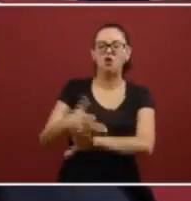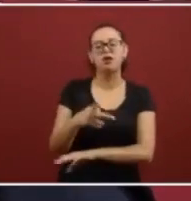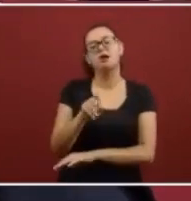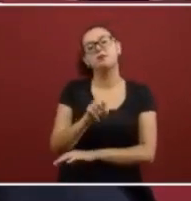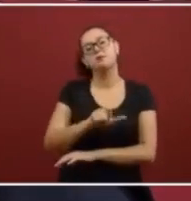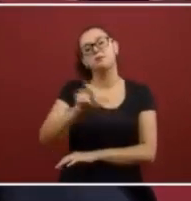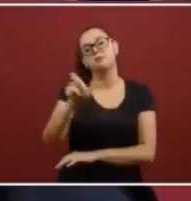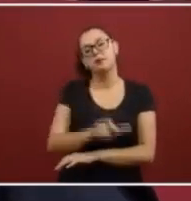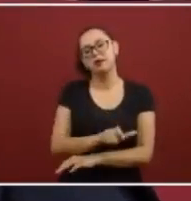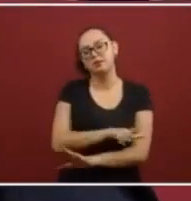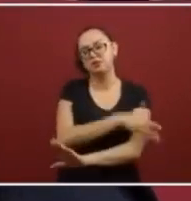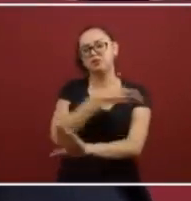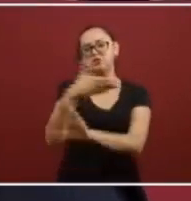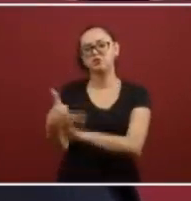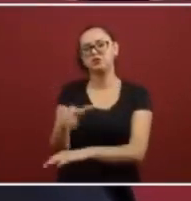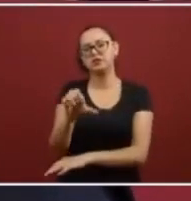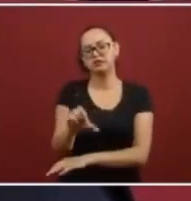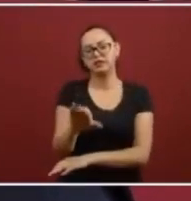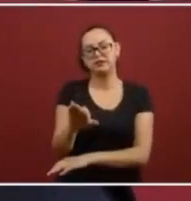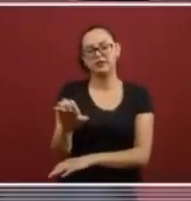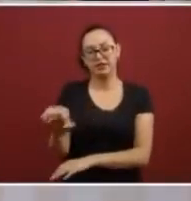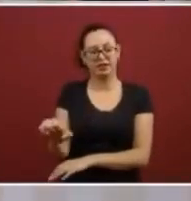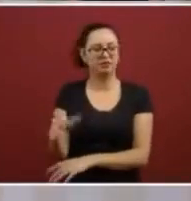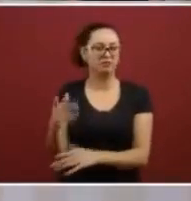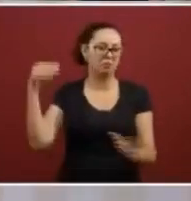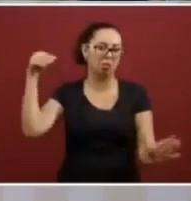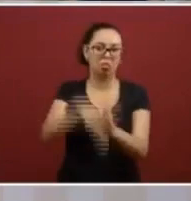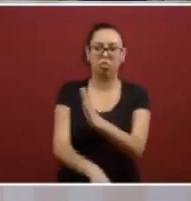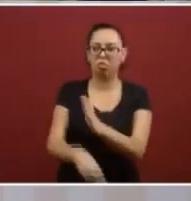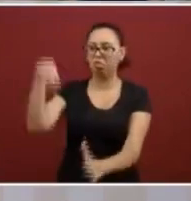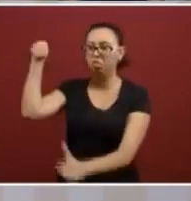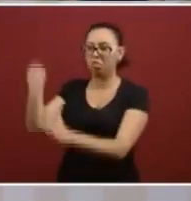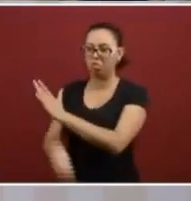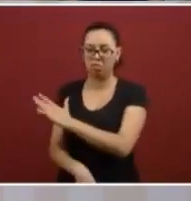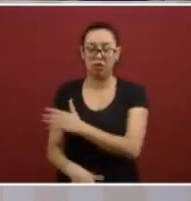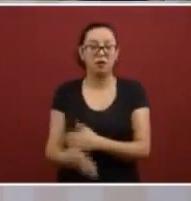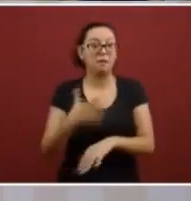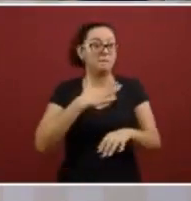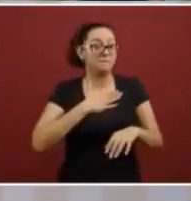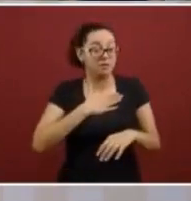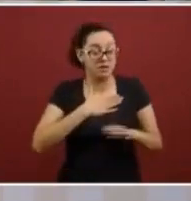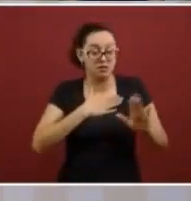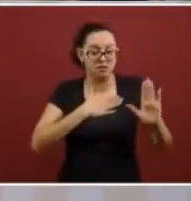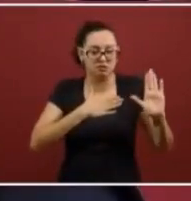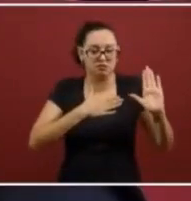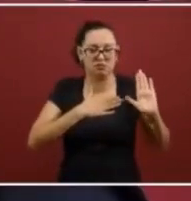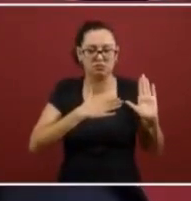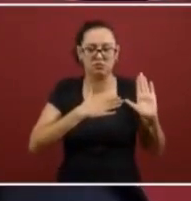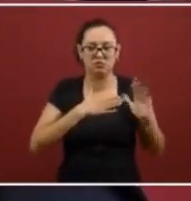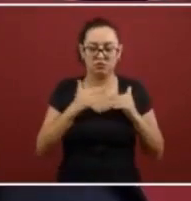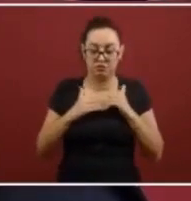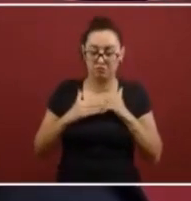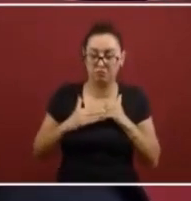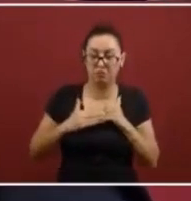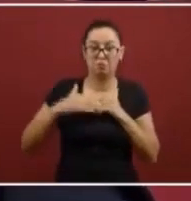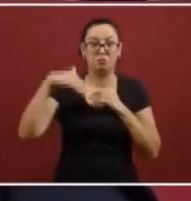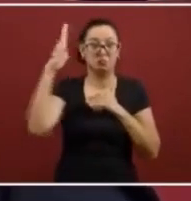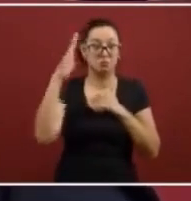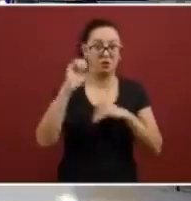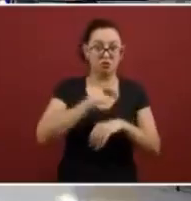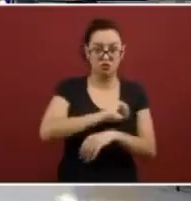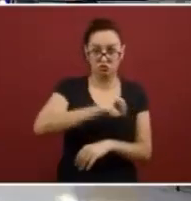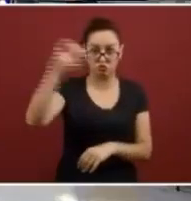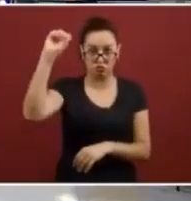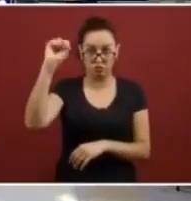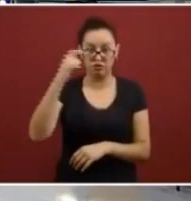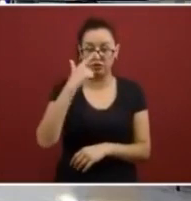backing of the Entonces, por previous eso, mi compromiso presidents es que no or aumente. government officials. That's why I'm promising and I'm saying ¿No to you van a guys, hacer